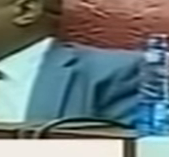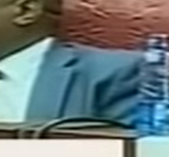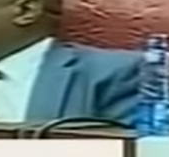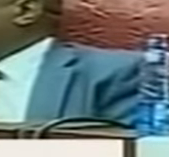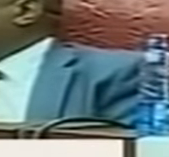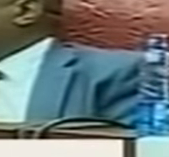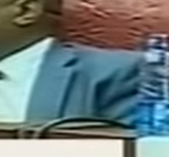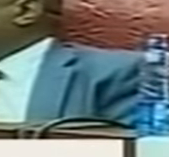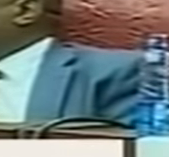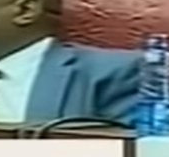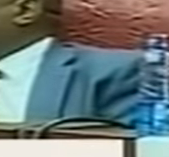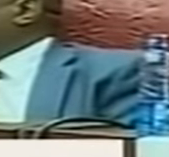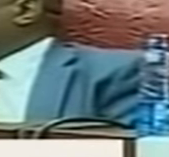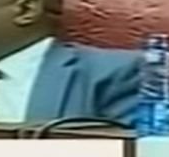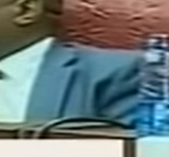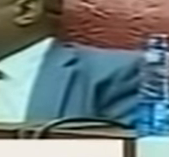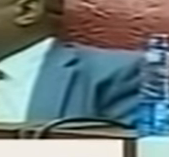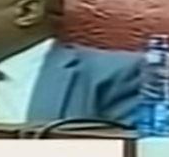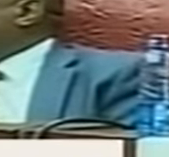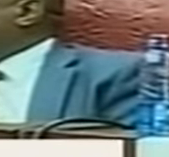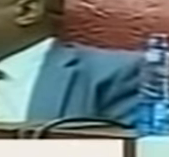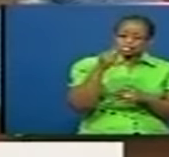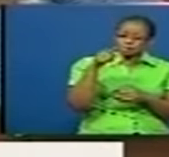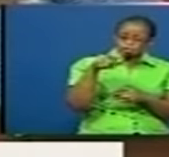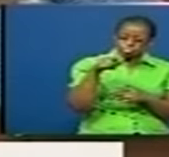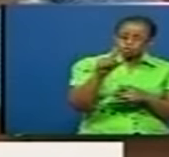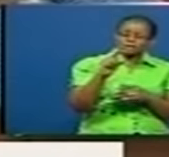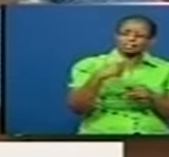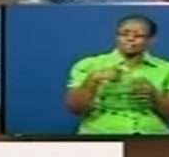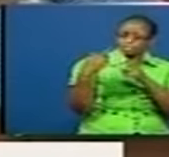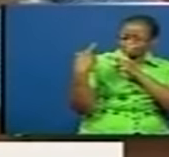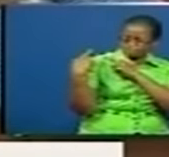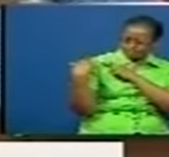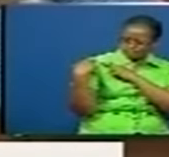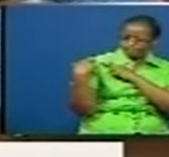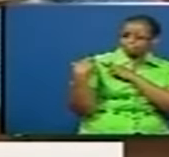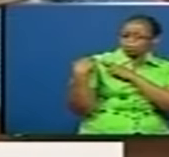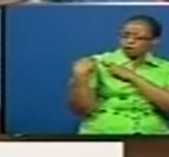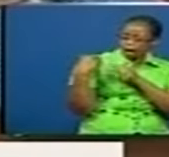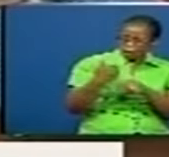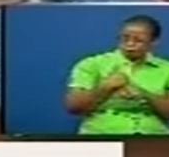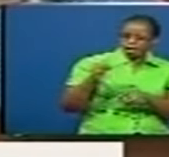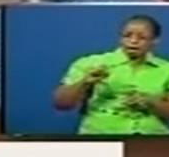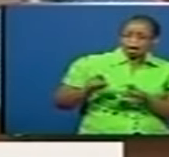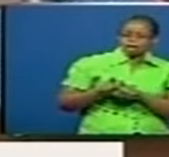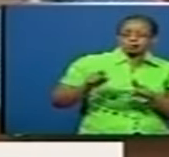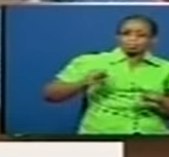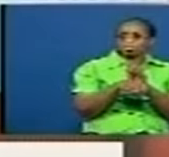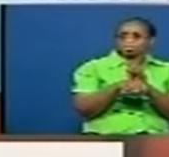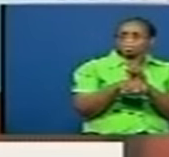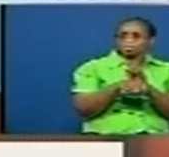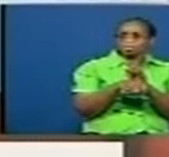of the constitution, mostly relating to mismanagement of public funds. Wa Iria is also accused of high-handedness and making unilateral